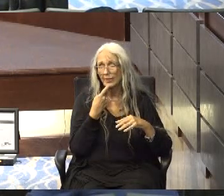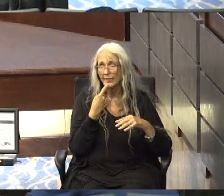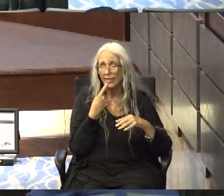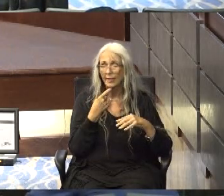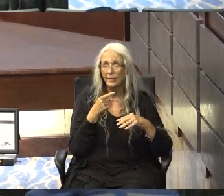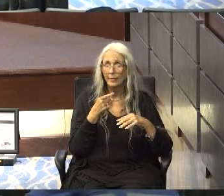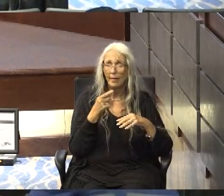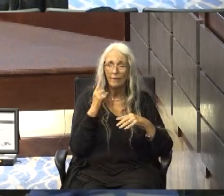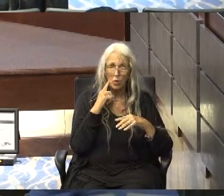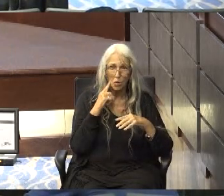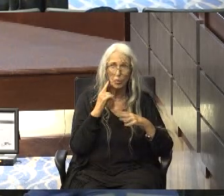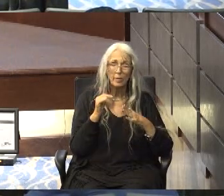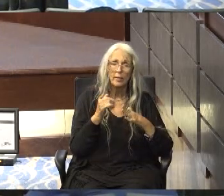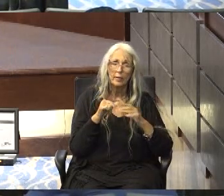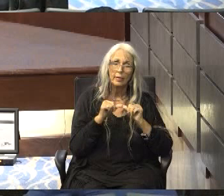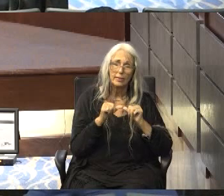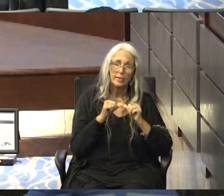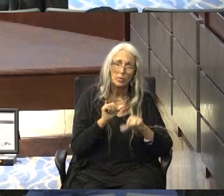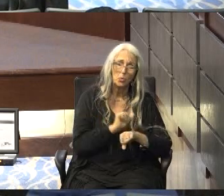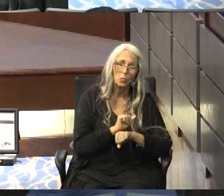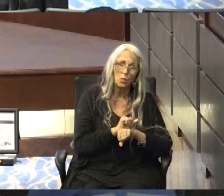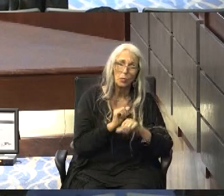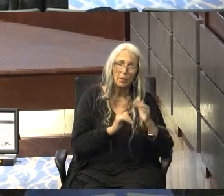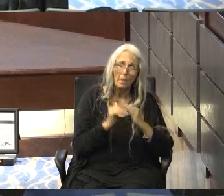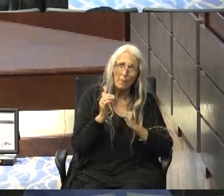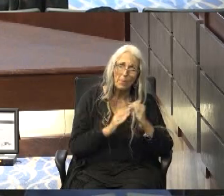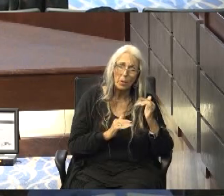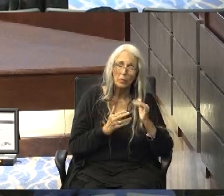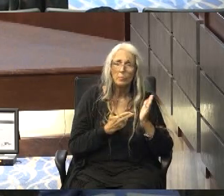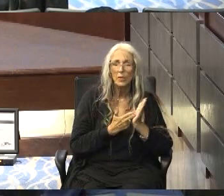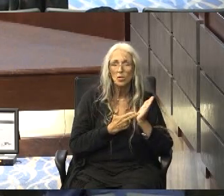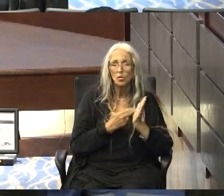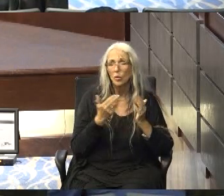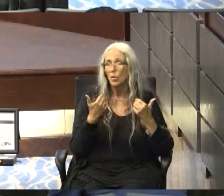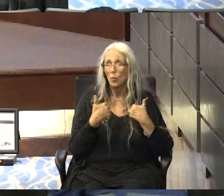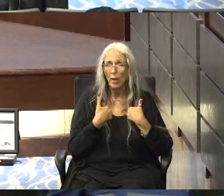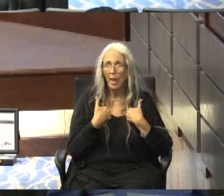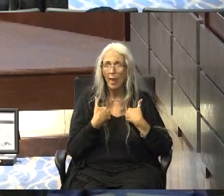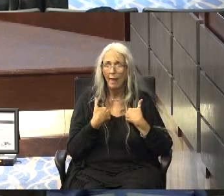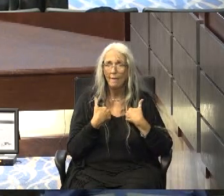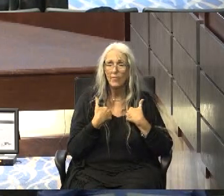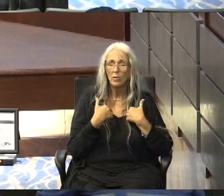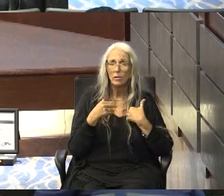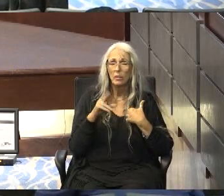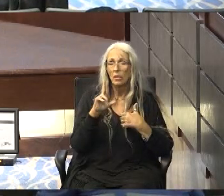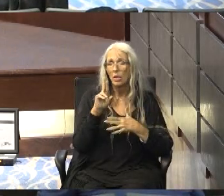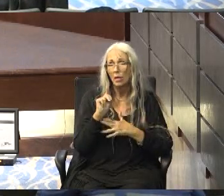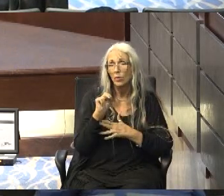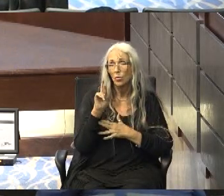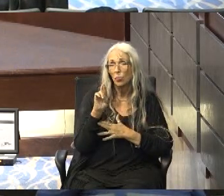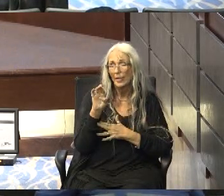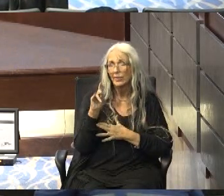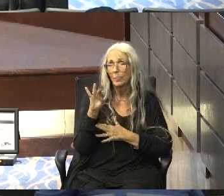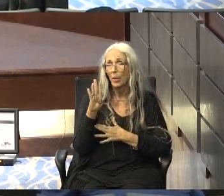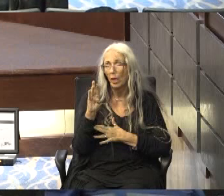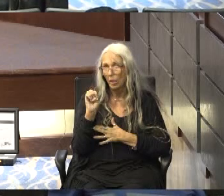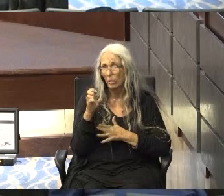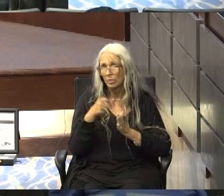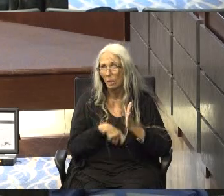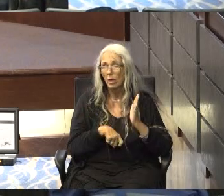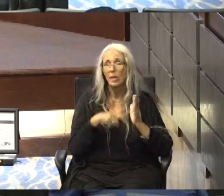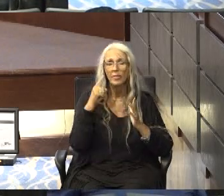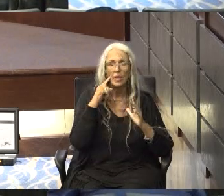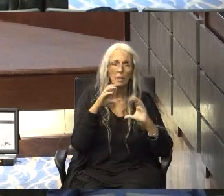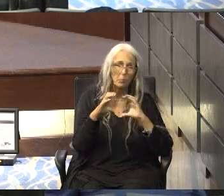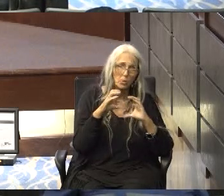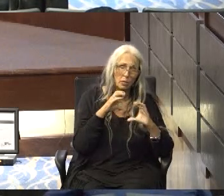what's been said, but to continue to work with builders to really make sure that we don't have an unreasonable cost. I think communication